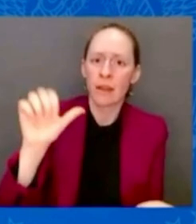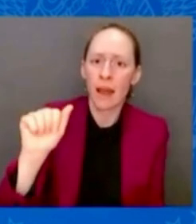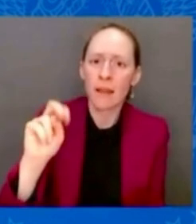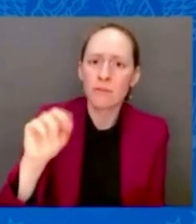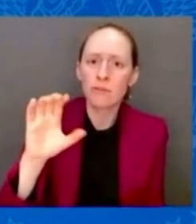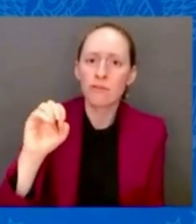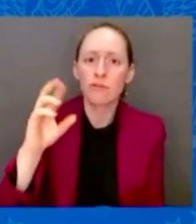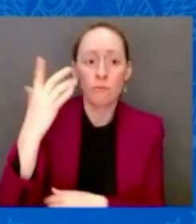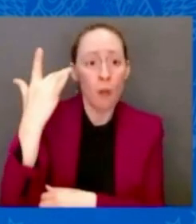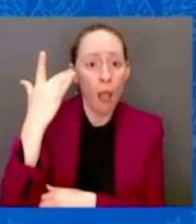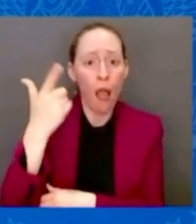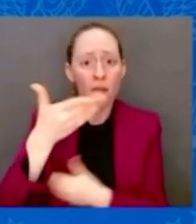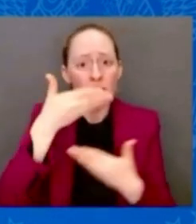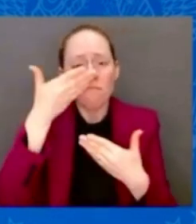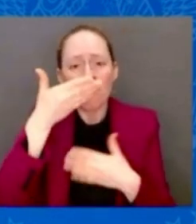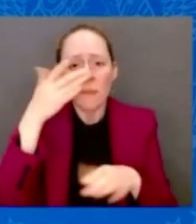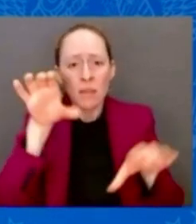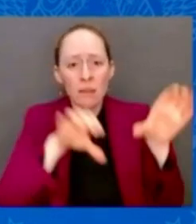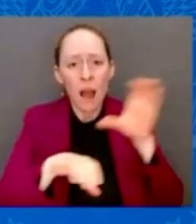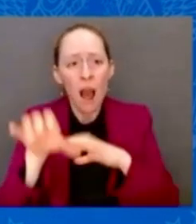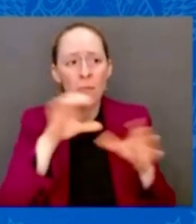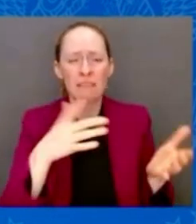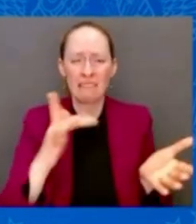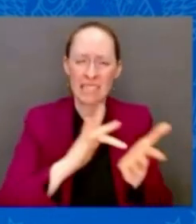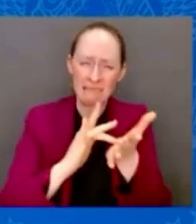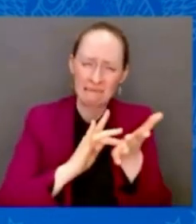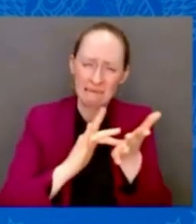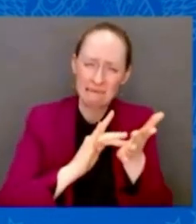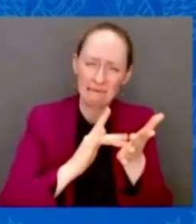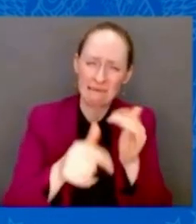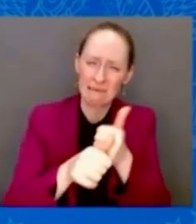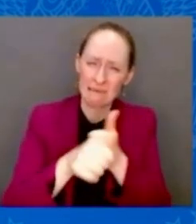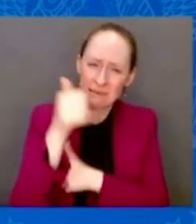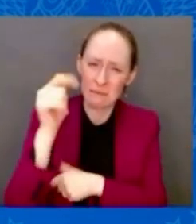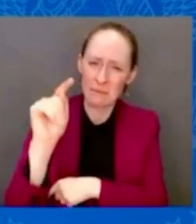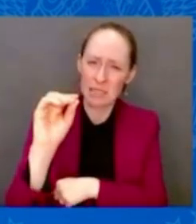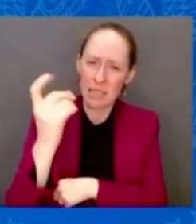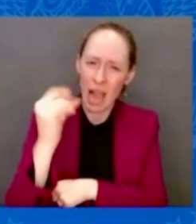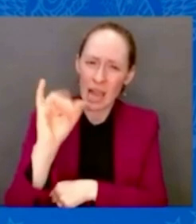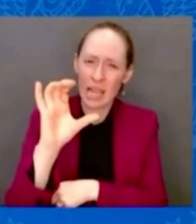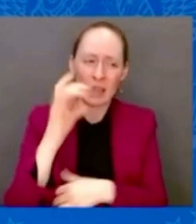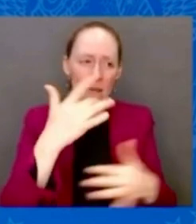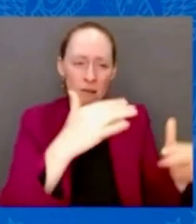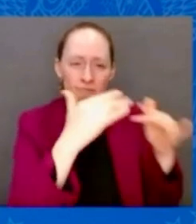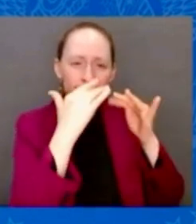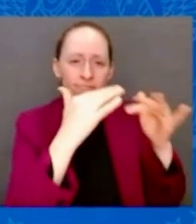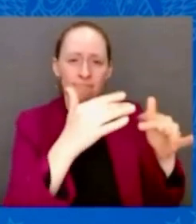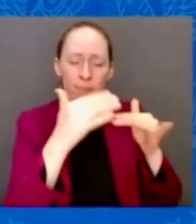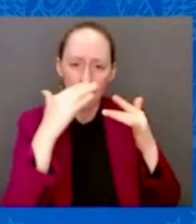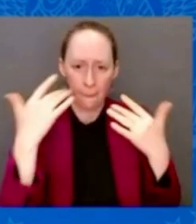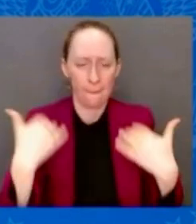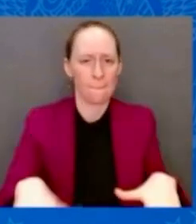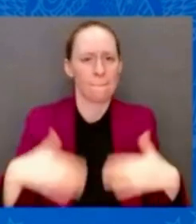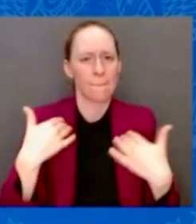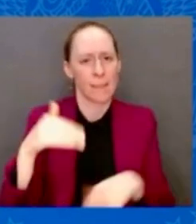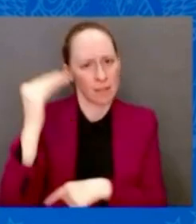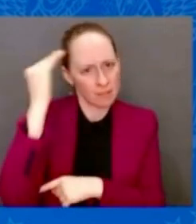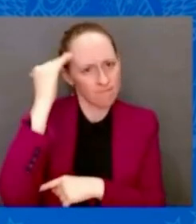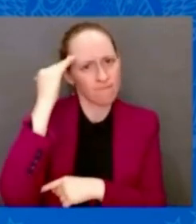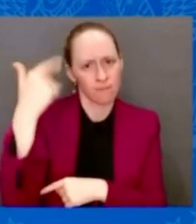Well, let me tell you something. I have your back. Eddie just talked to him about the three requests he has, and I won't go into them now, but I'm going to push all